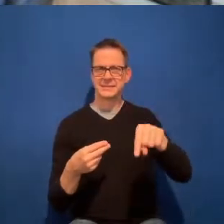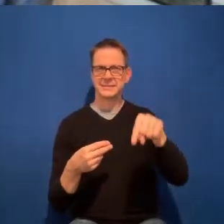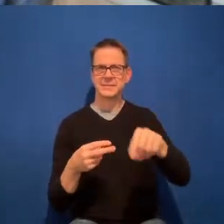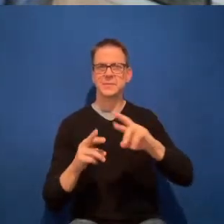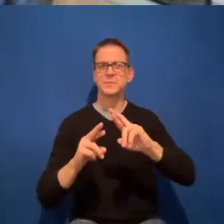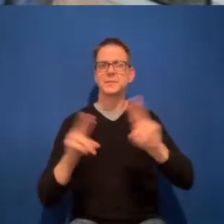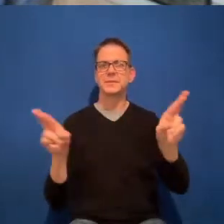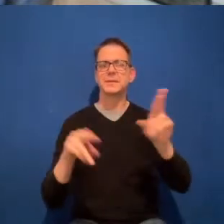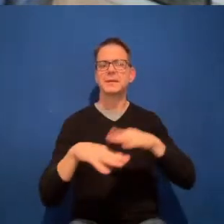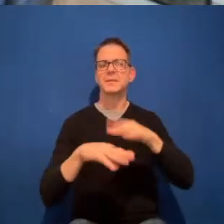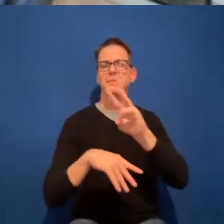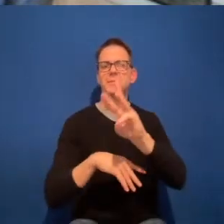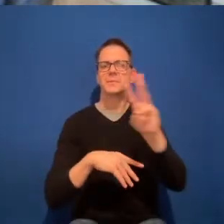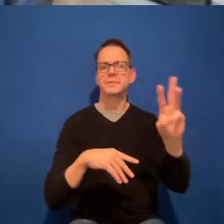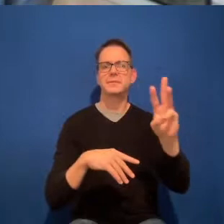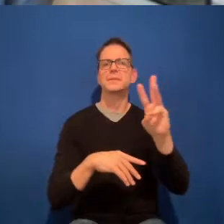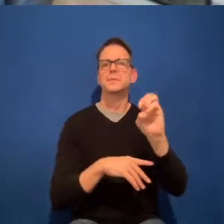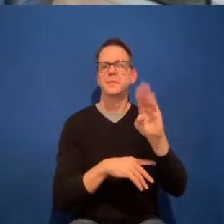page on their web.